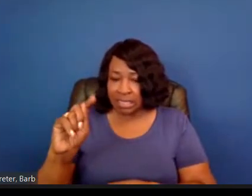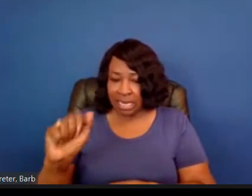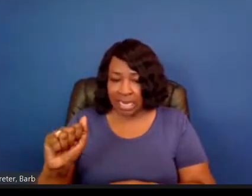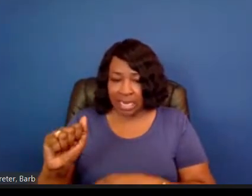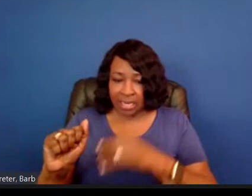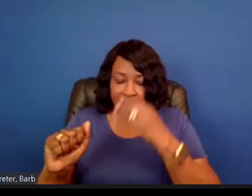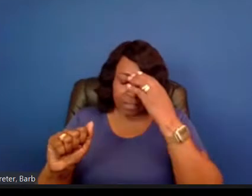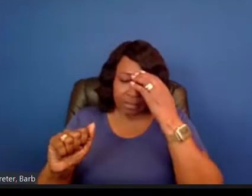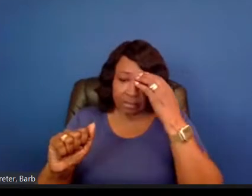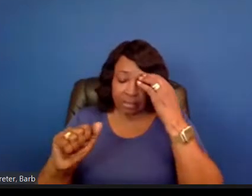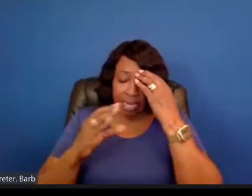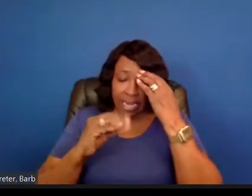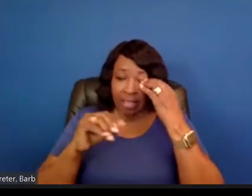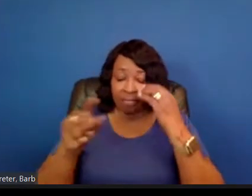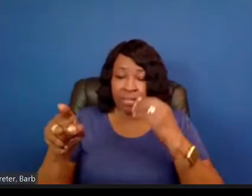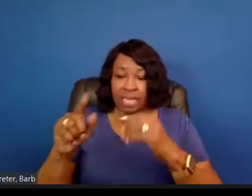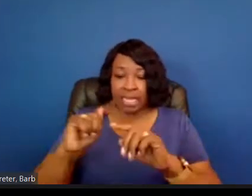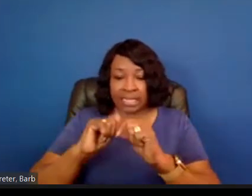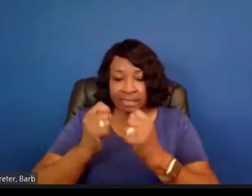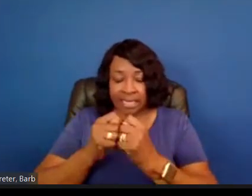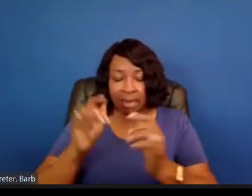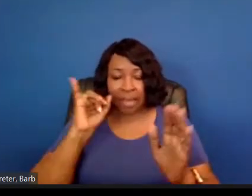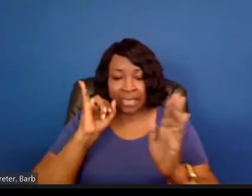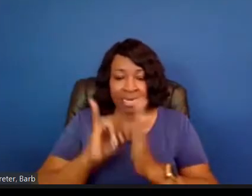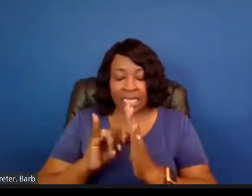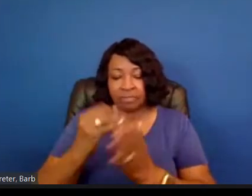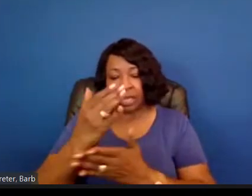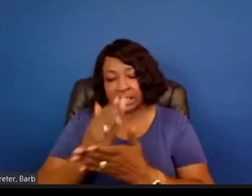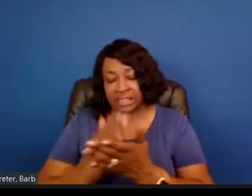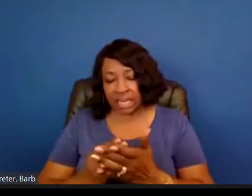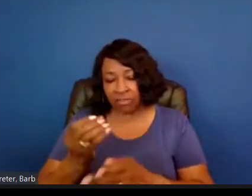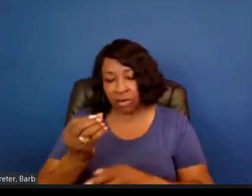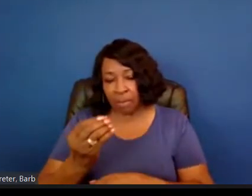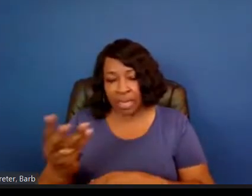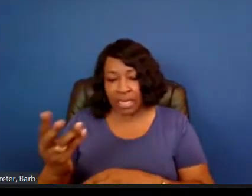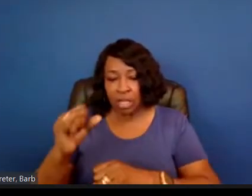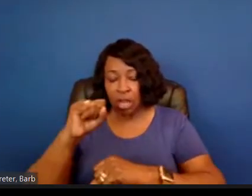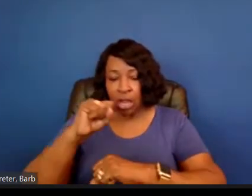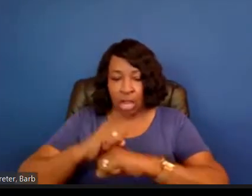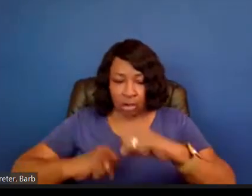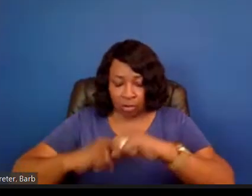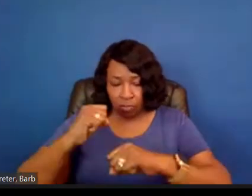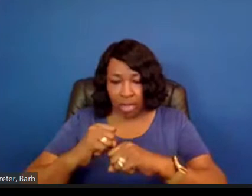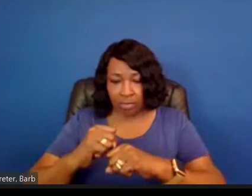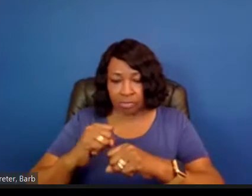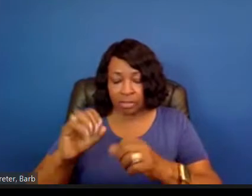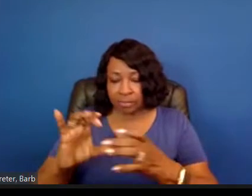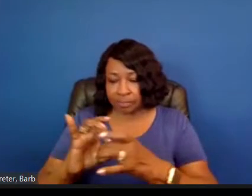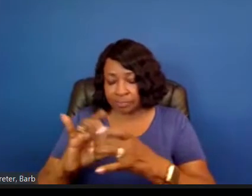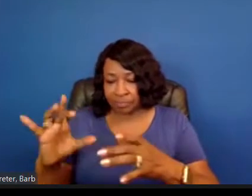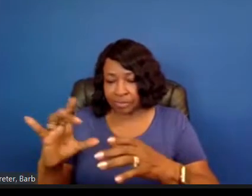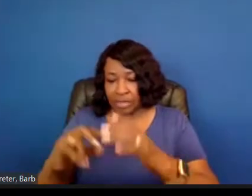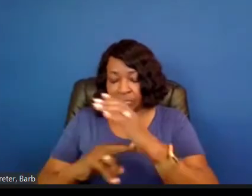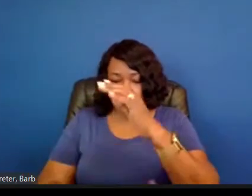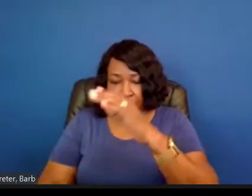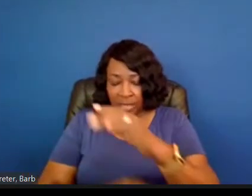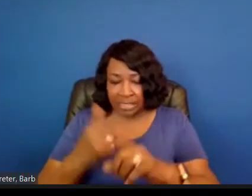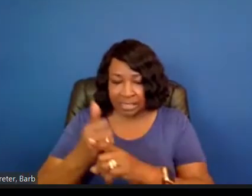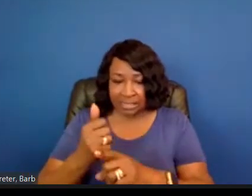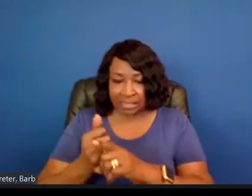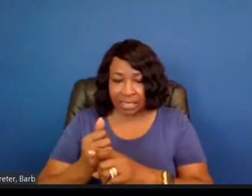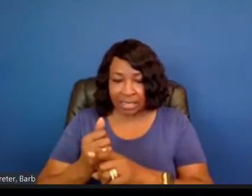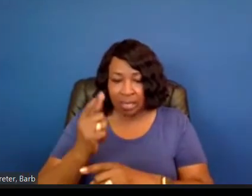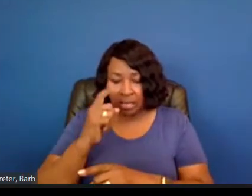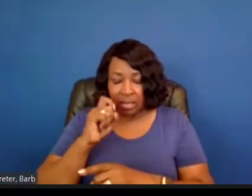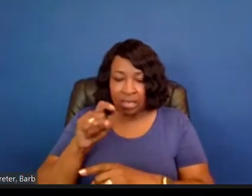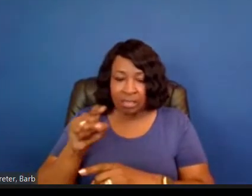rep team identified several pieces of concrete that had come off the bridge itself due to a spalling